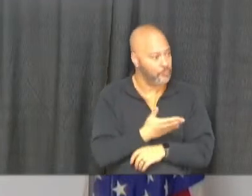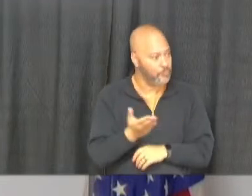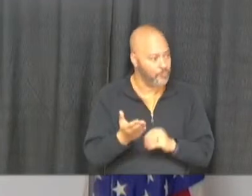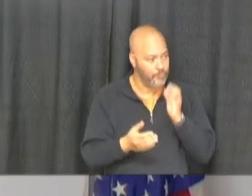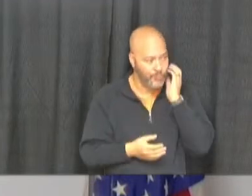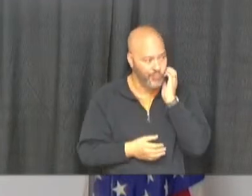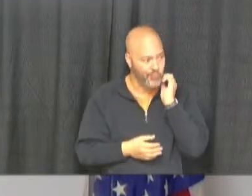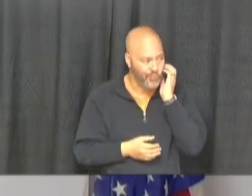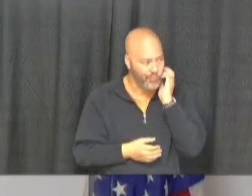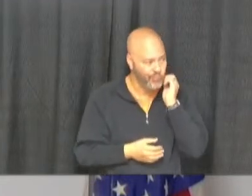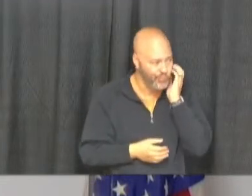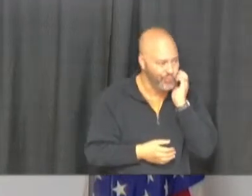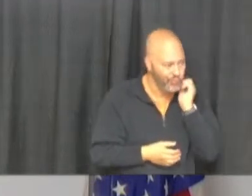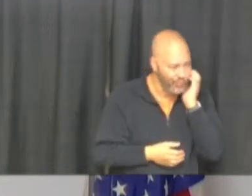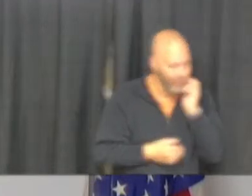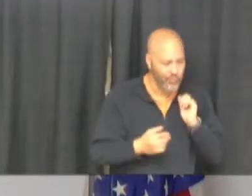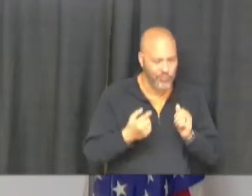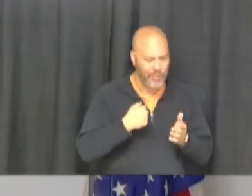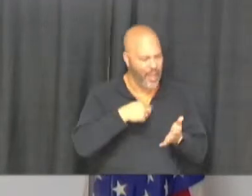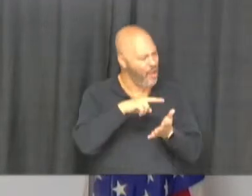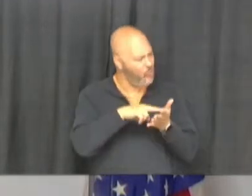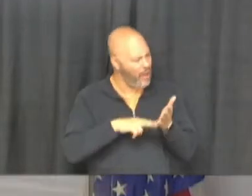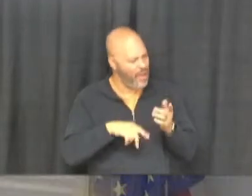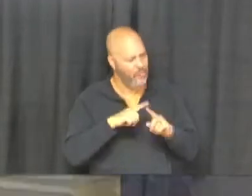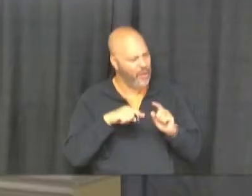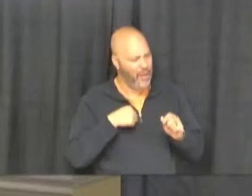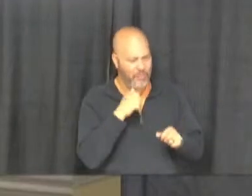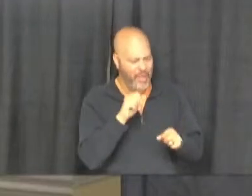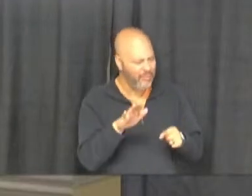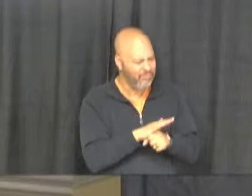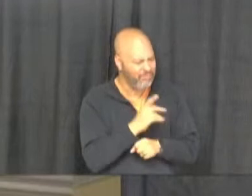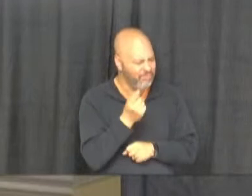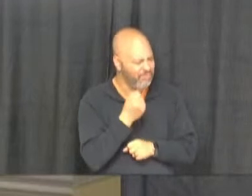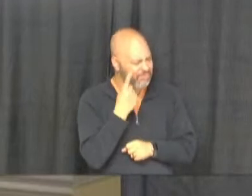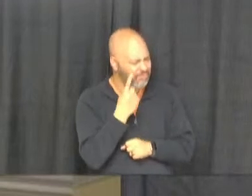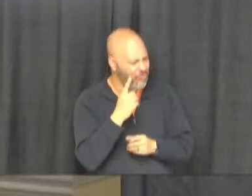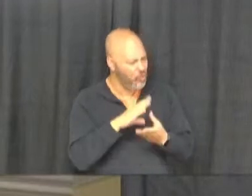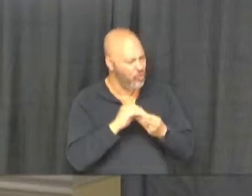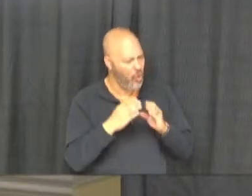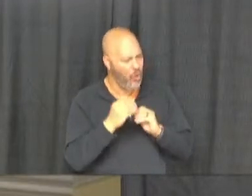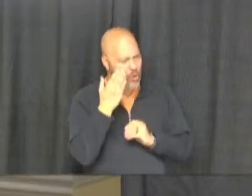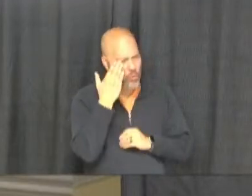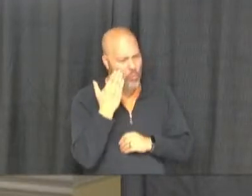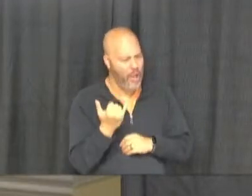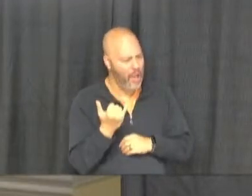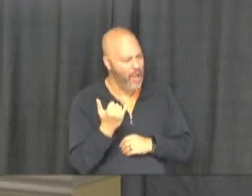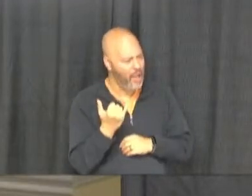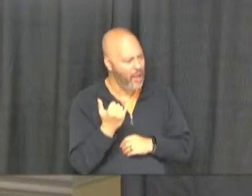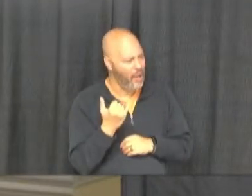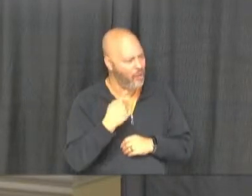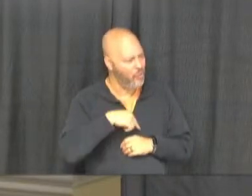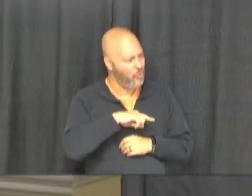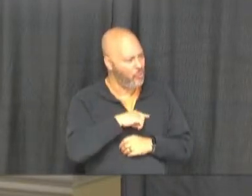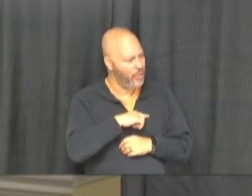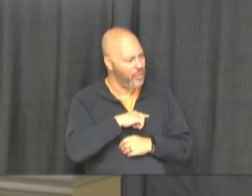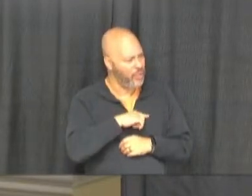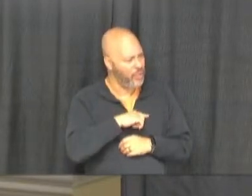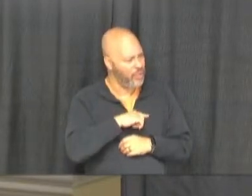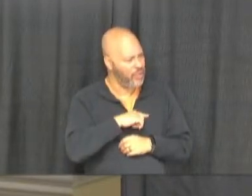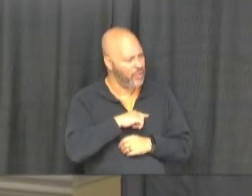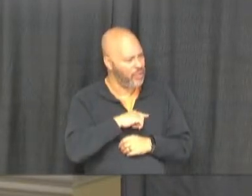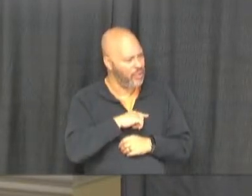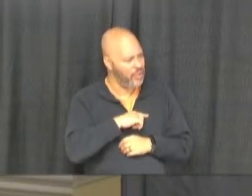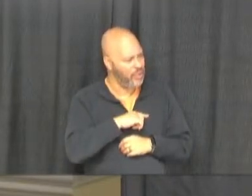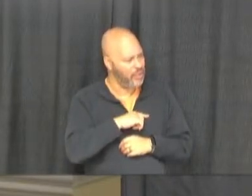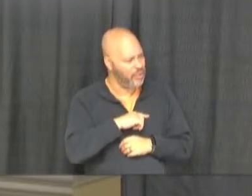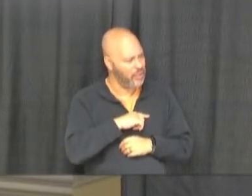Councilperson Reynolds, you're recognized. I read it, but I'm not sure I follow the whole story of why we are going to, I have